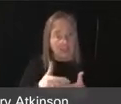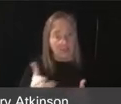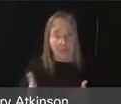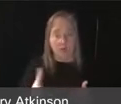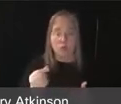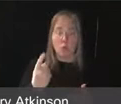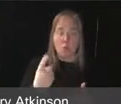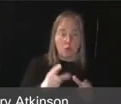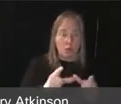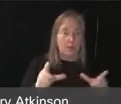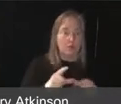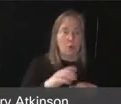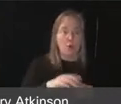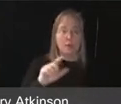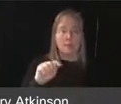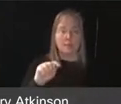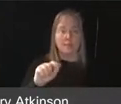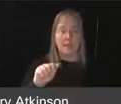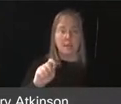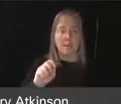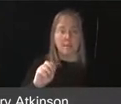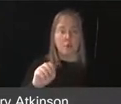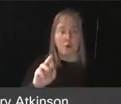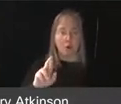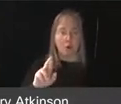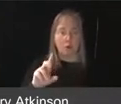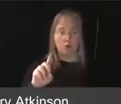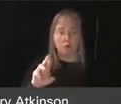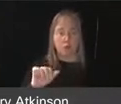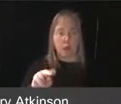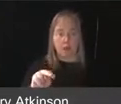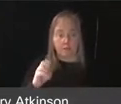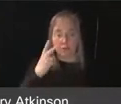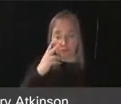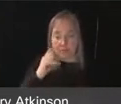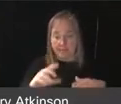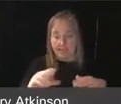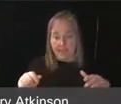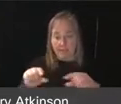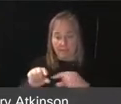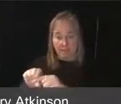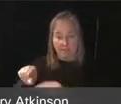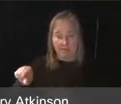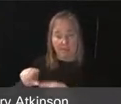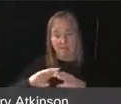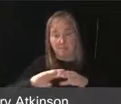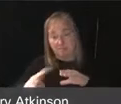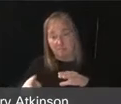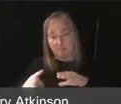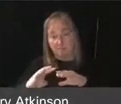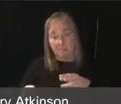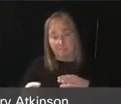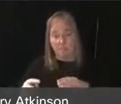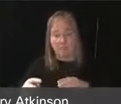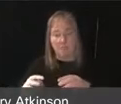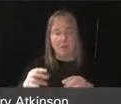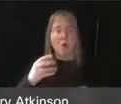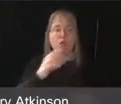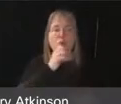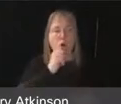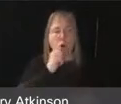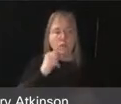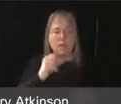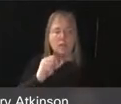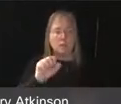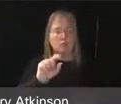Tamar Drive. You see two inlets at the bottom of your screen with a storm drain pipe running underneath the roadway.